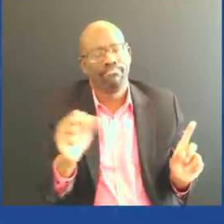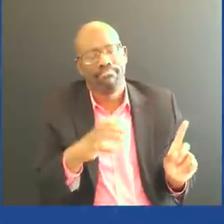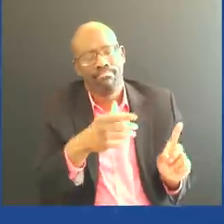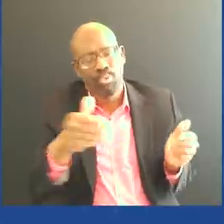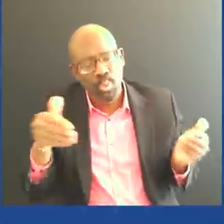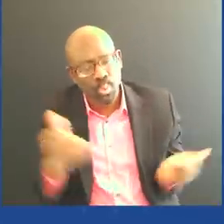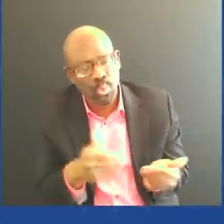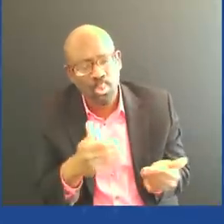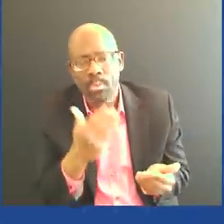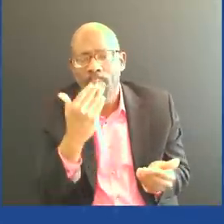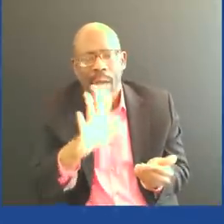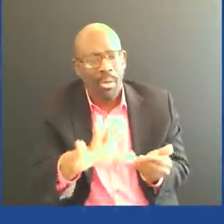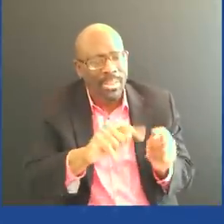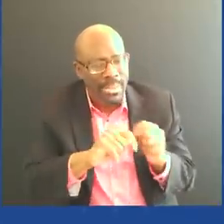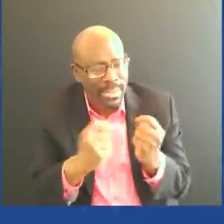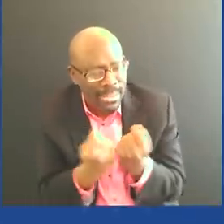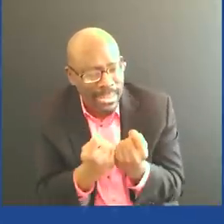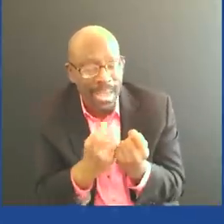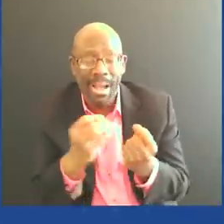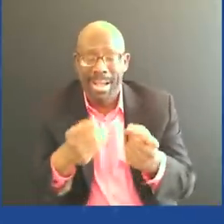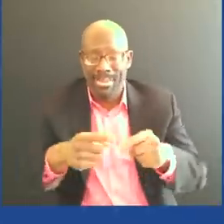possible. Good morning, Delaware.